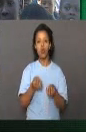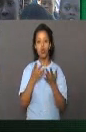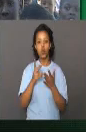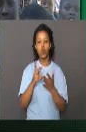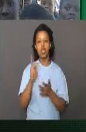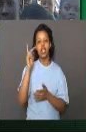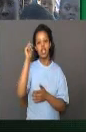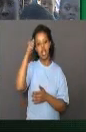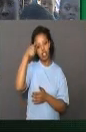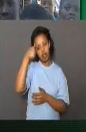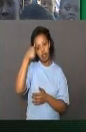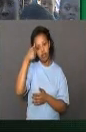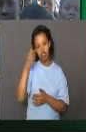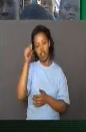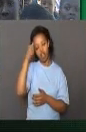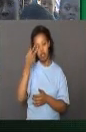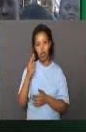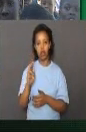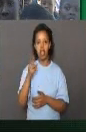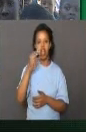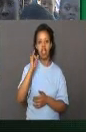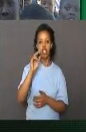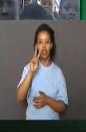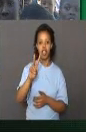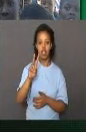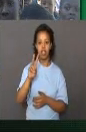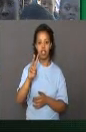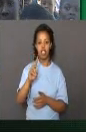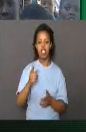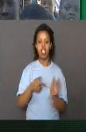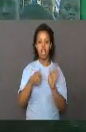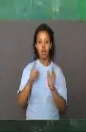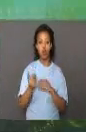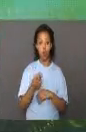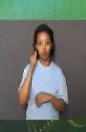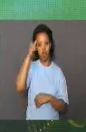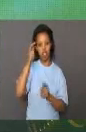HIV, yet have never developed AIDS.